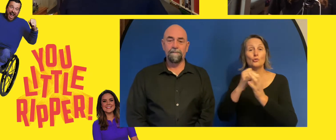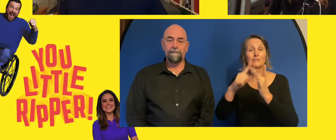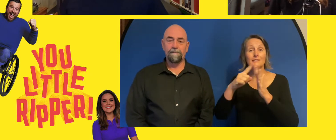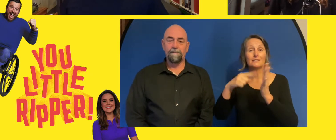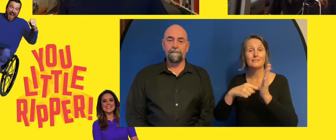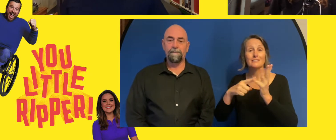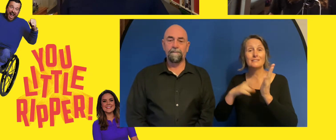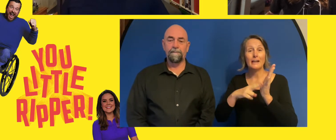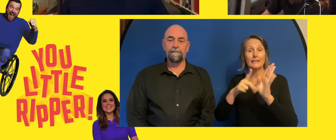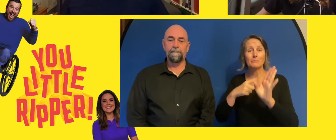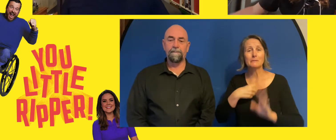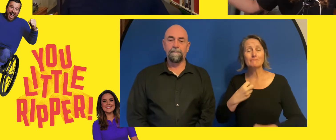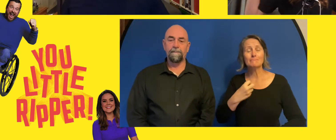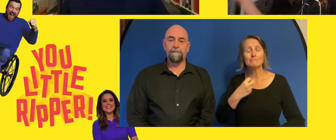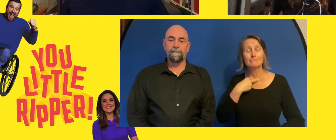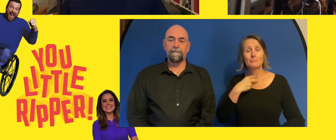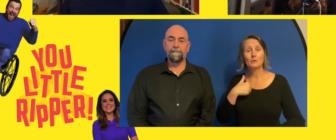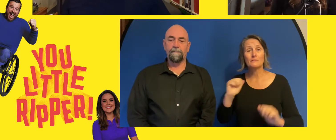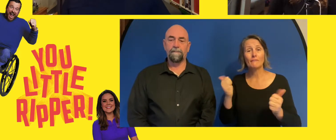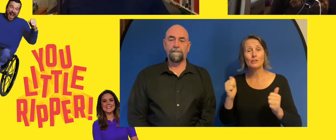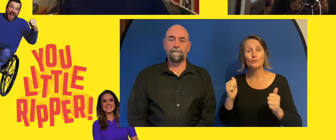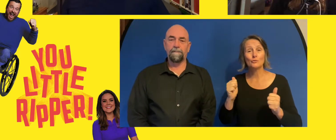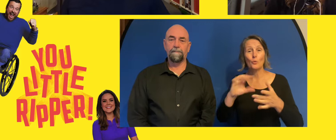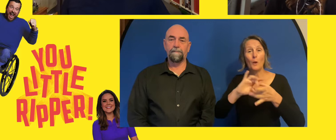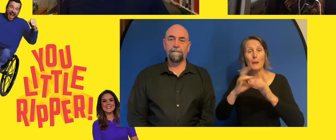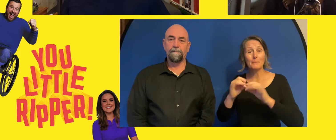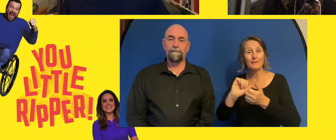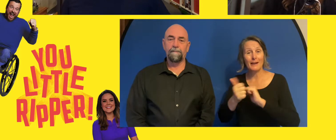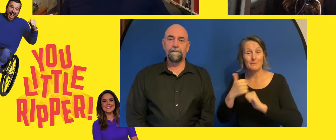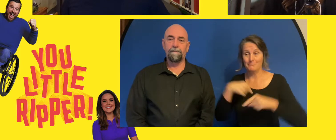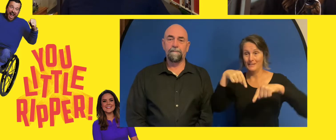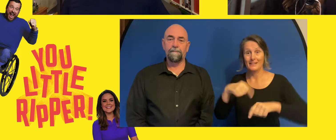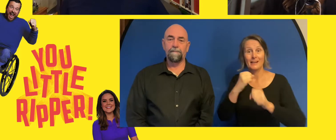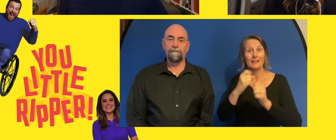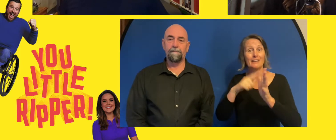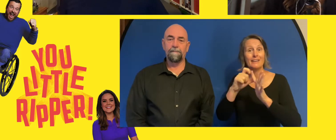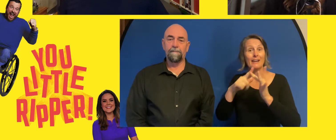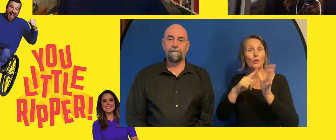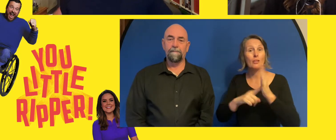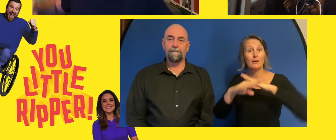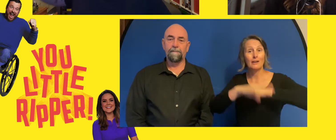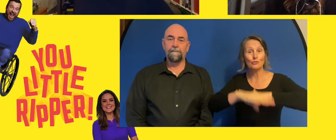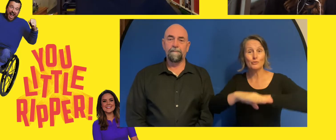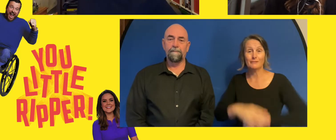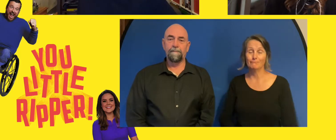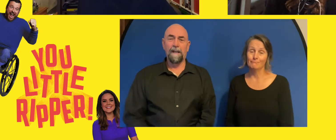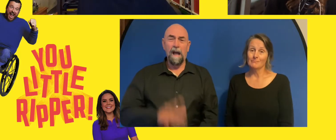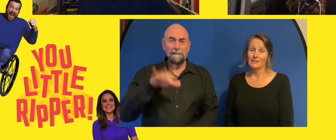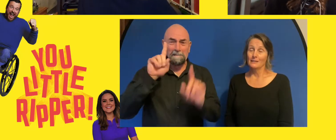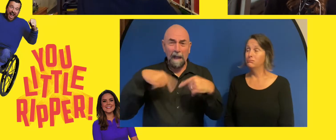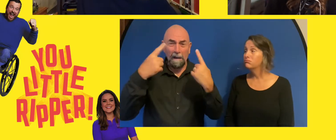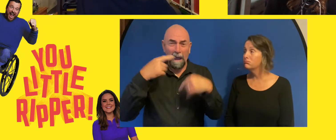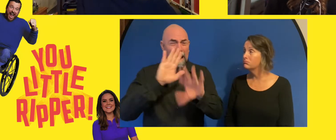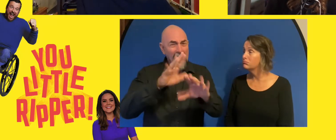Another Paralympic Games have come to an end. I'm broadcasting from Gadigal country. Don't put the tears up the front of the show. We're going to save the tears